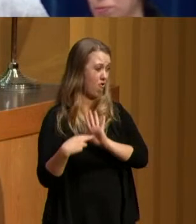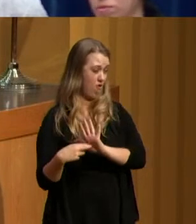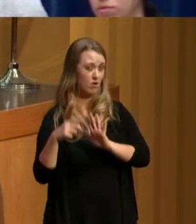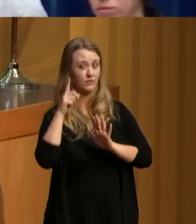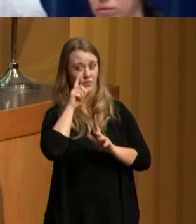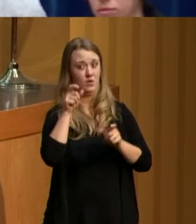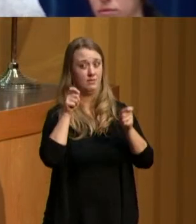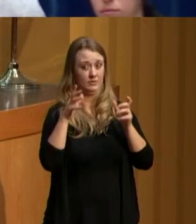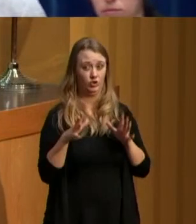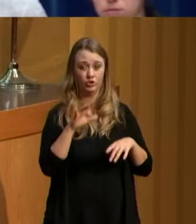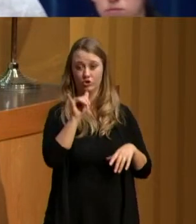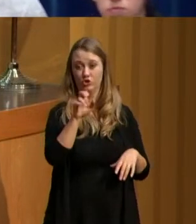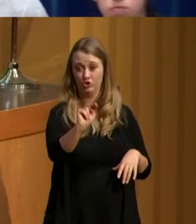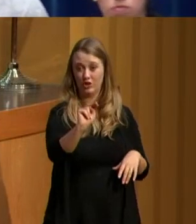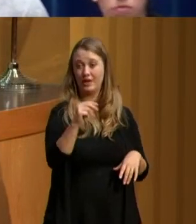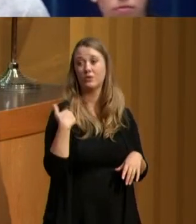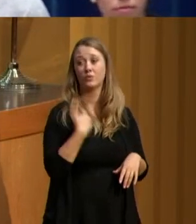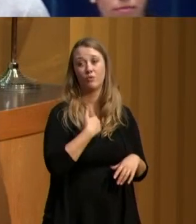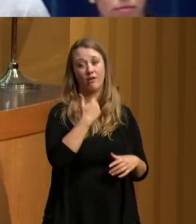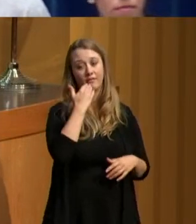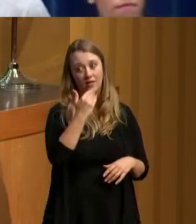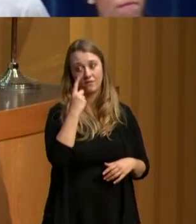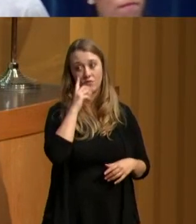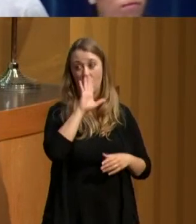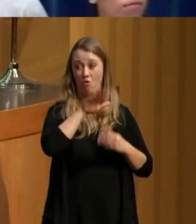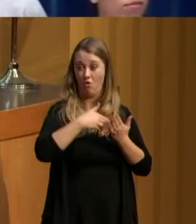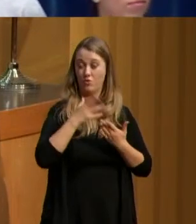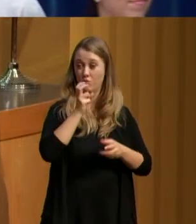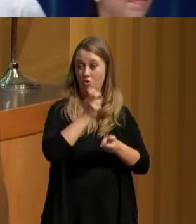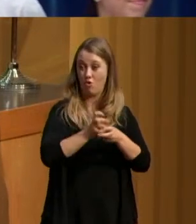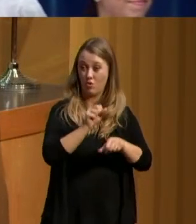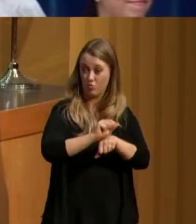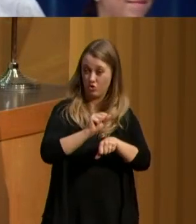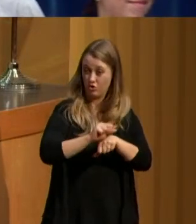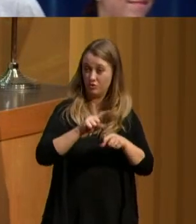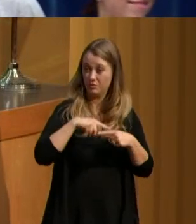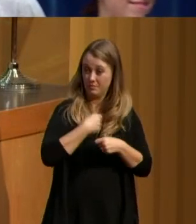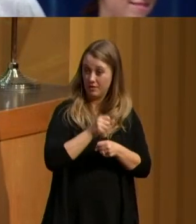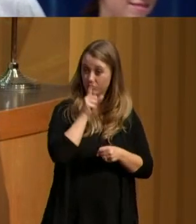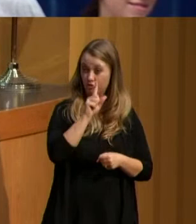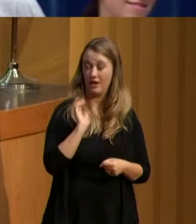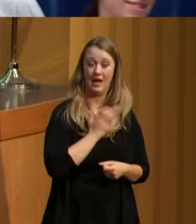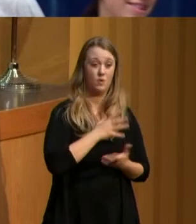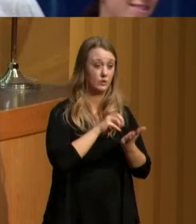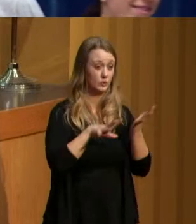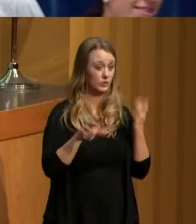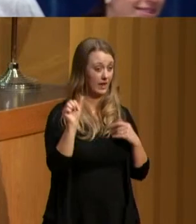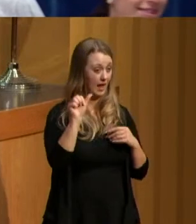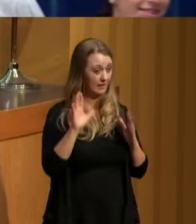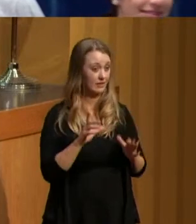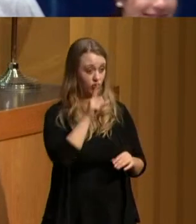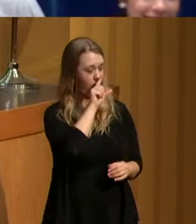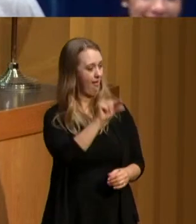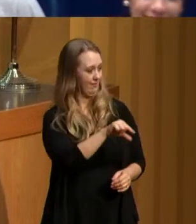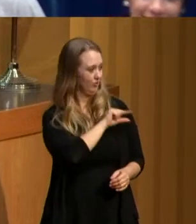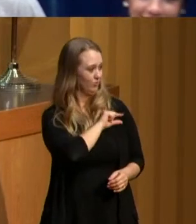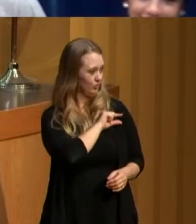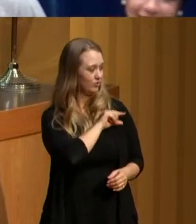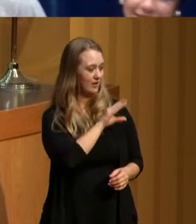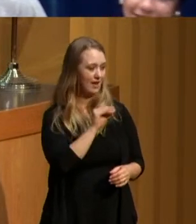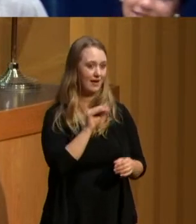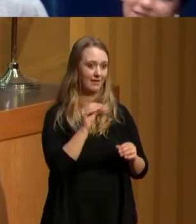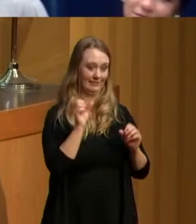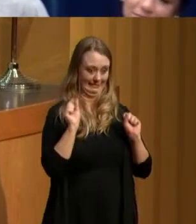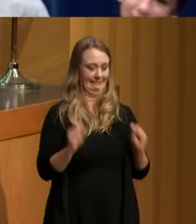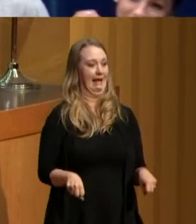administration. And so, Jen, we are so thankful for all the hard work you do to make sure our student athletes are eligible and being able to be on the